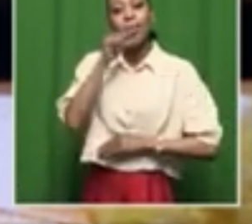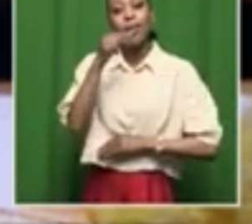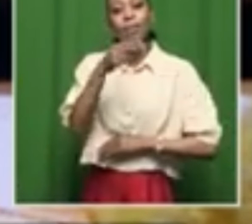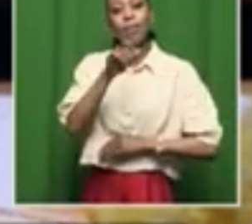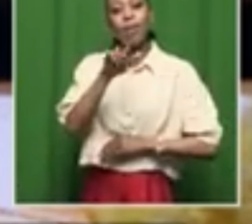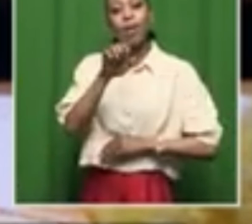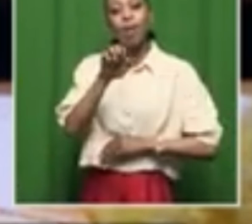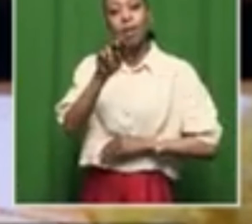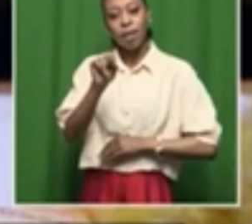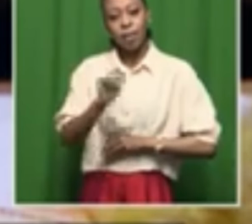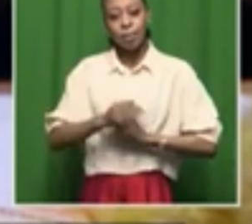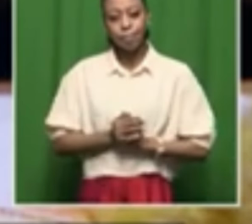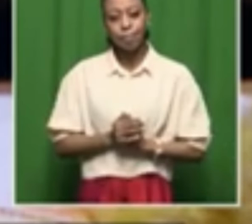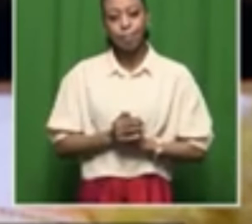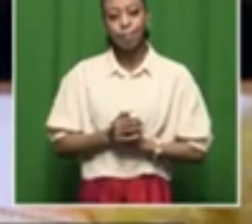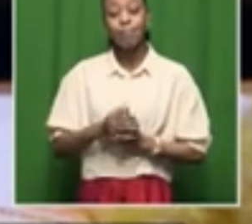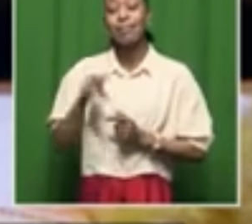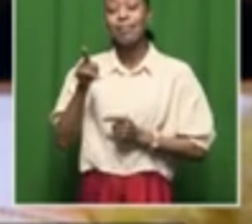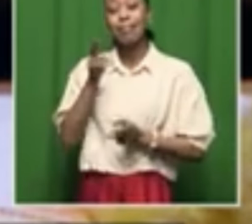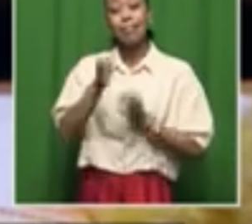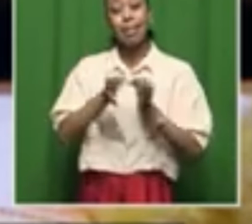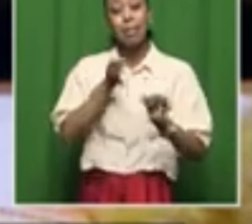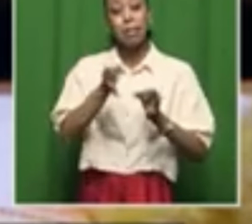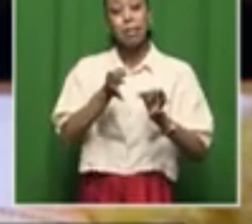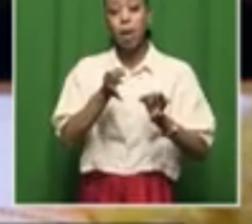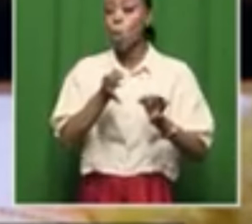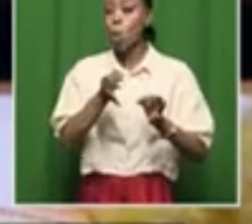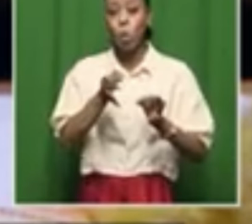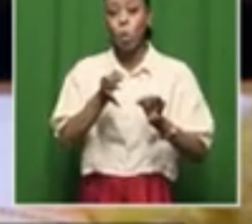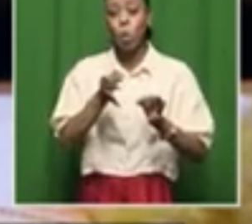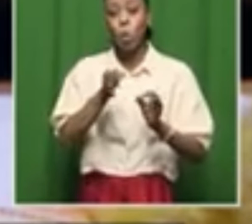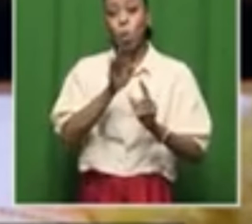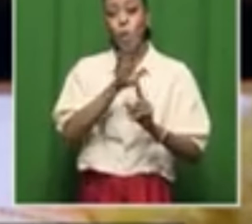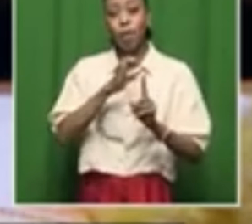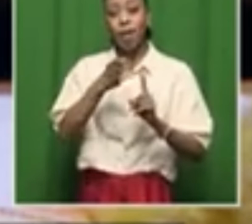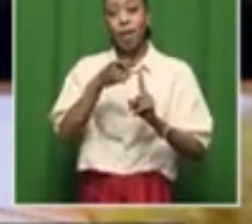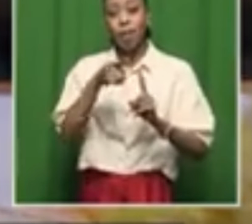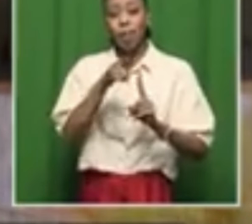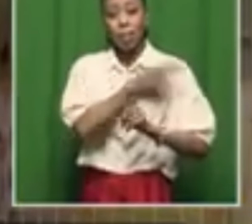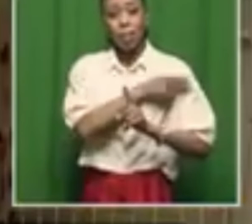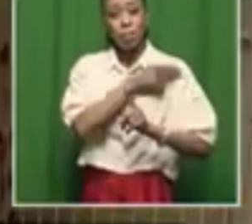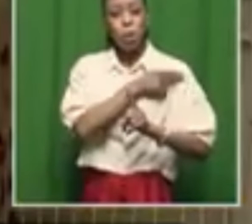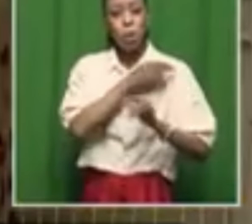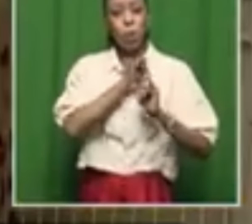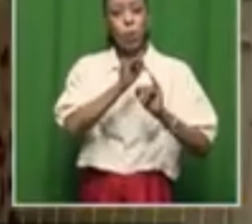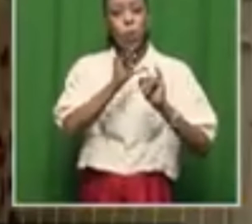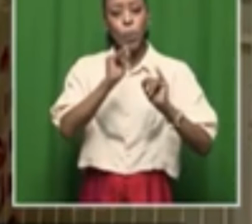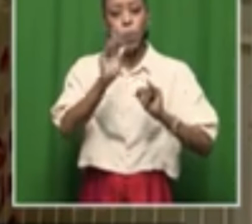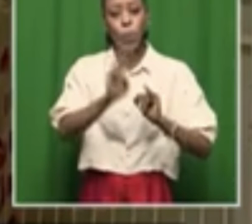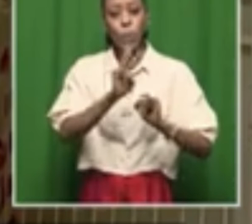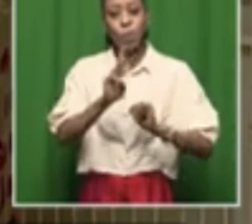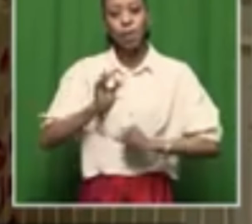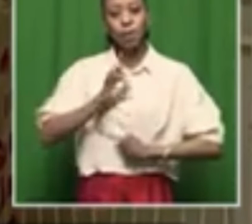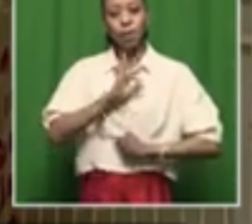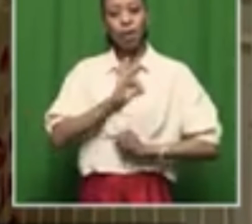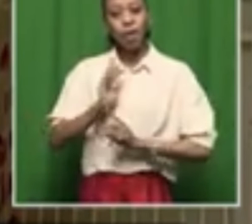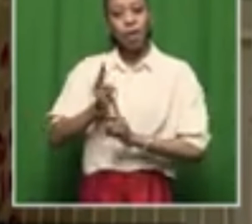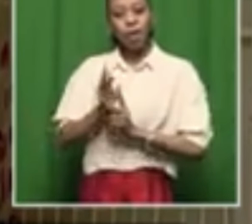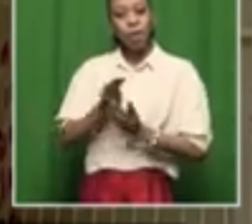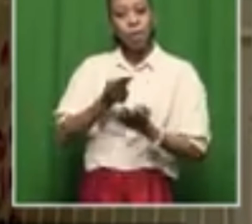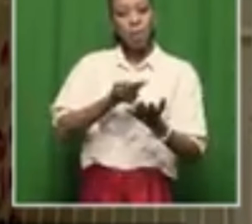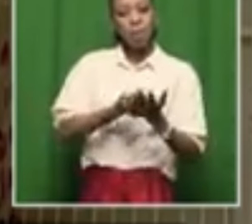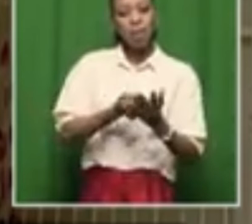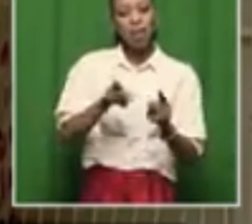in Johannesburg. London described the atrocious facilities and alleged that the staff treated patients